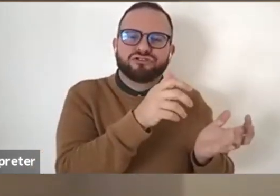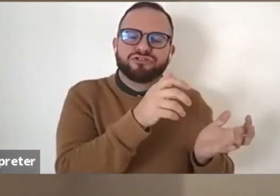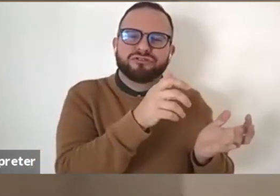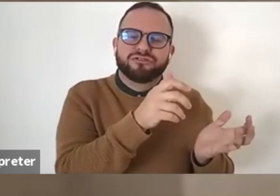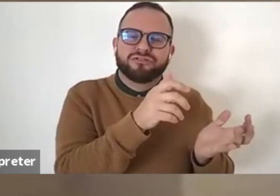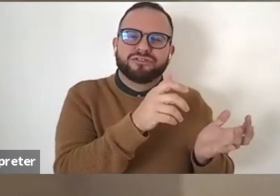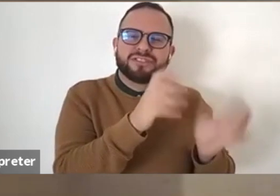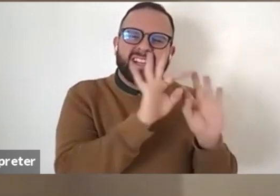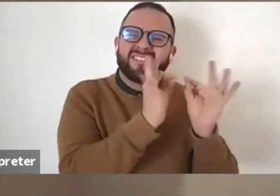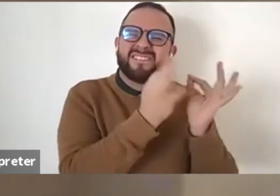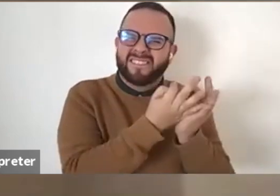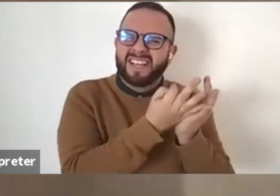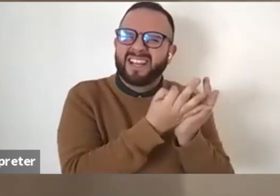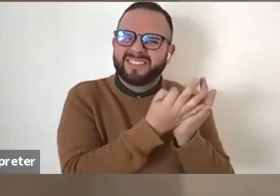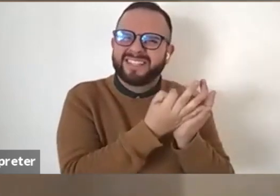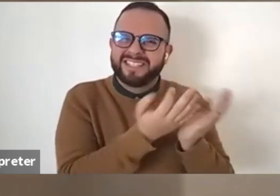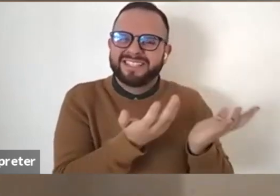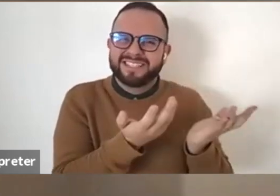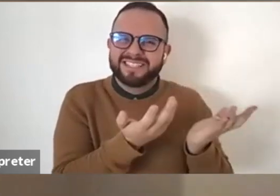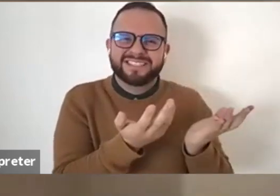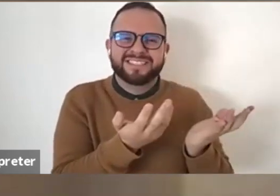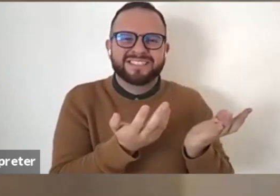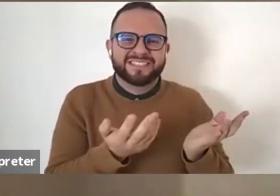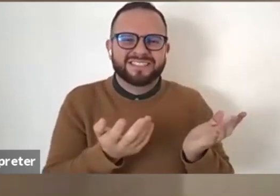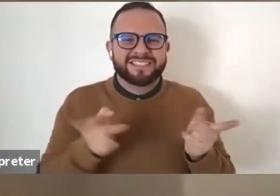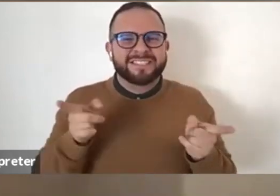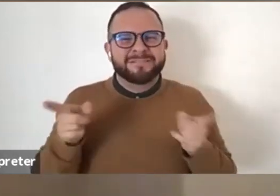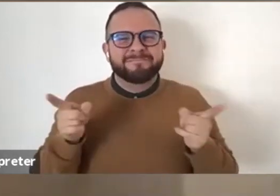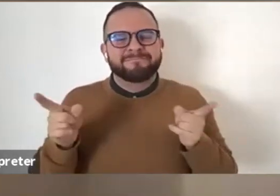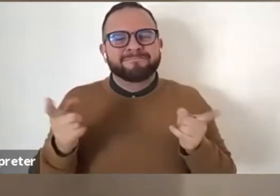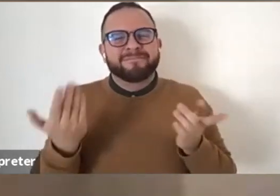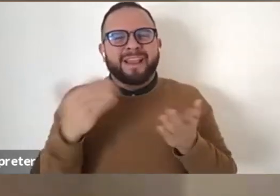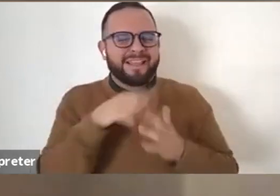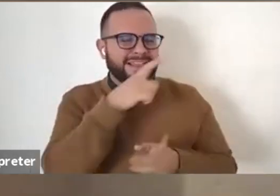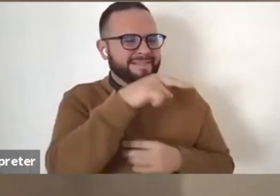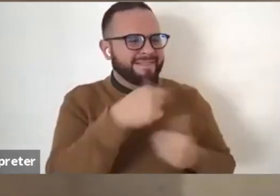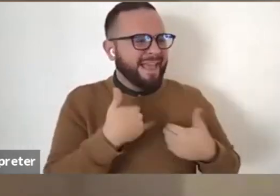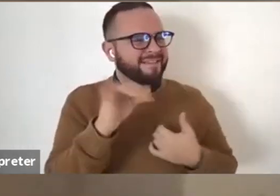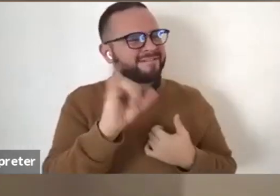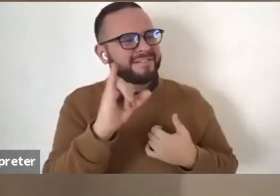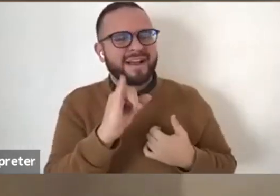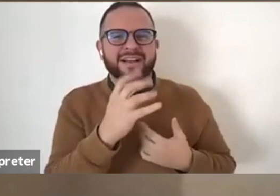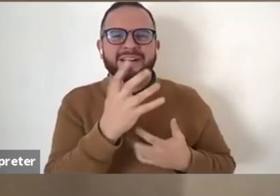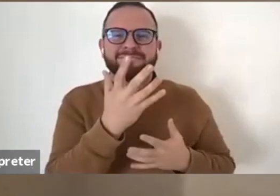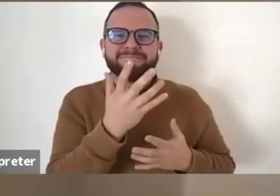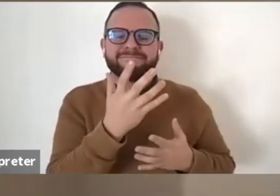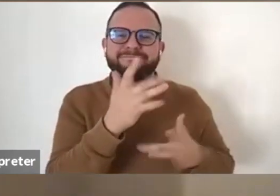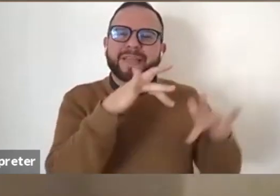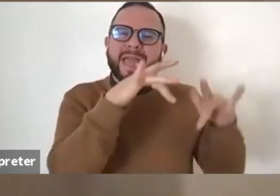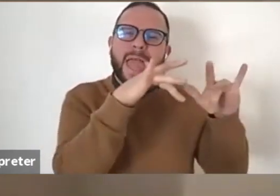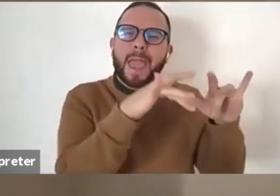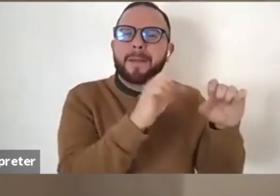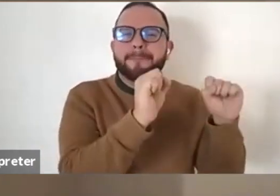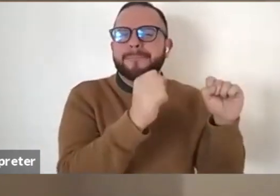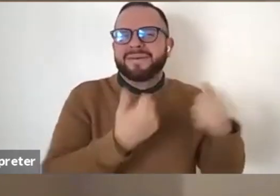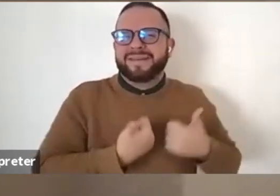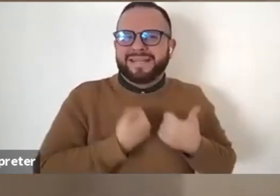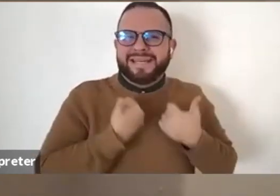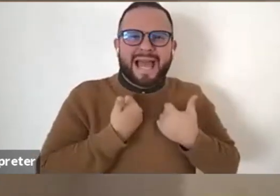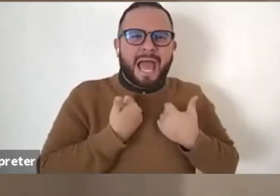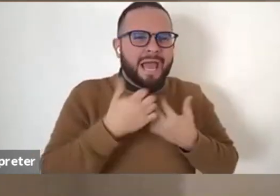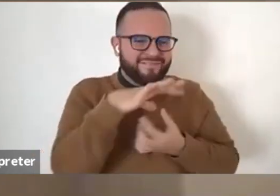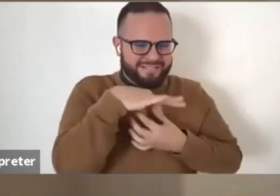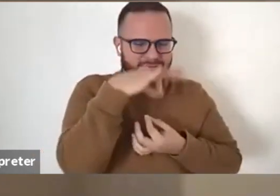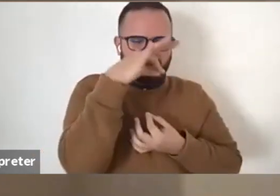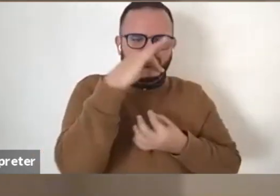must say, and kind of empty life in the spiritual way, because there is no religion anymore.